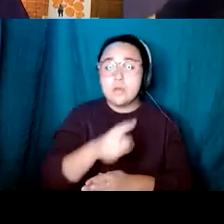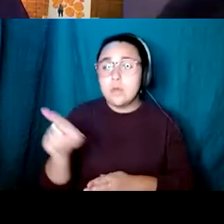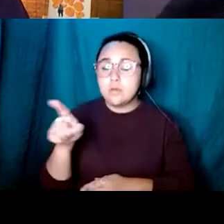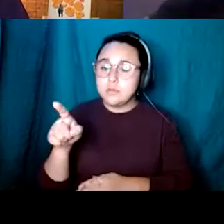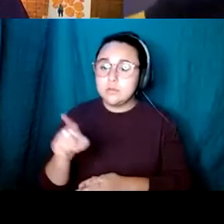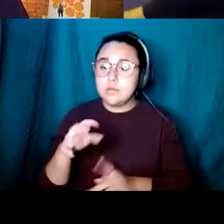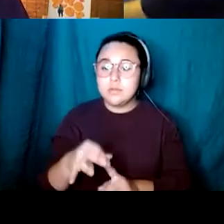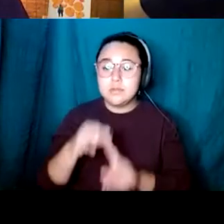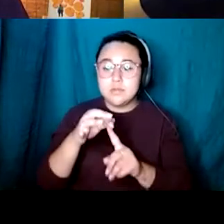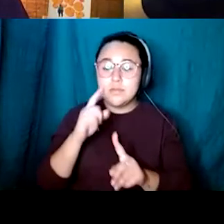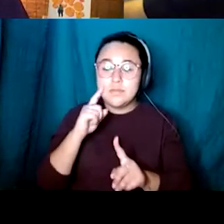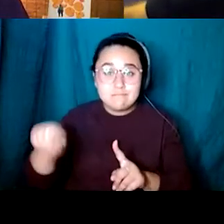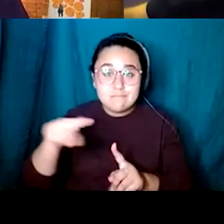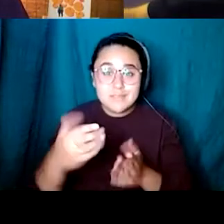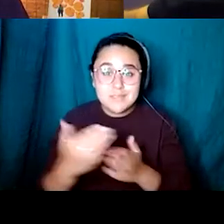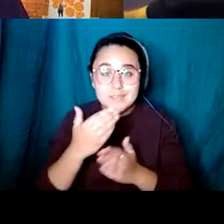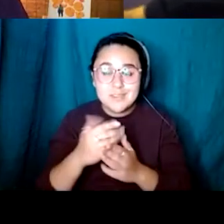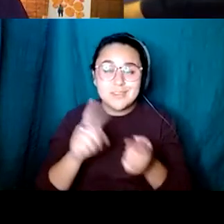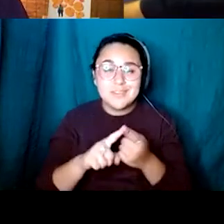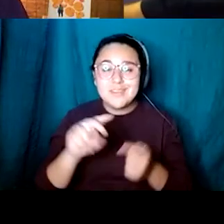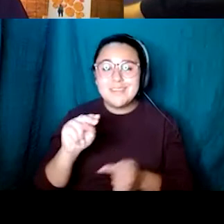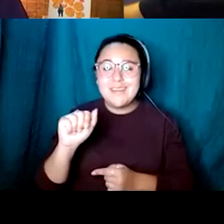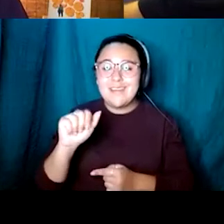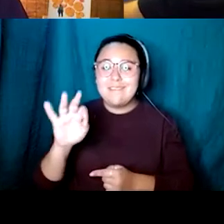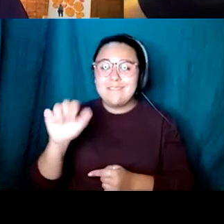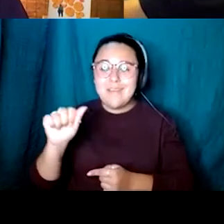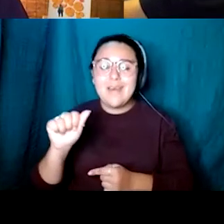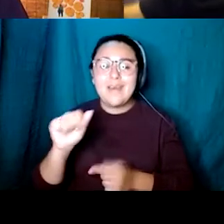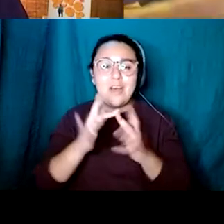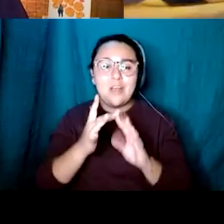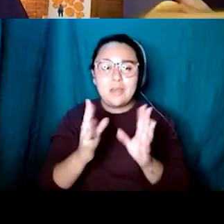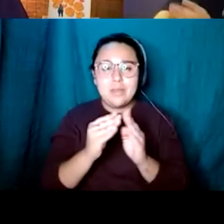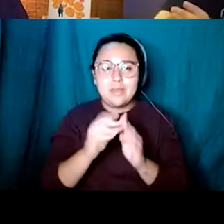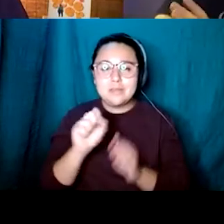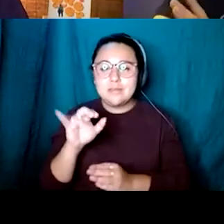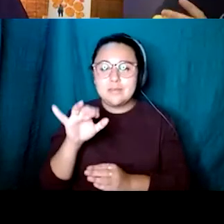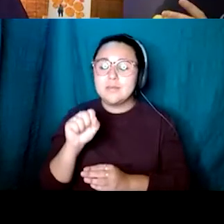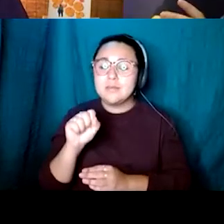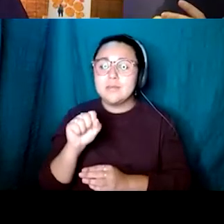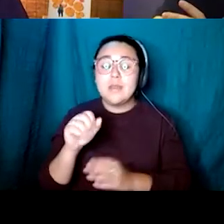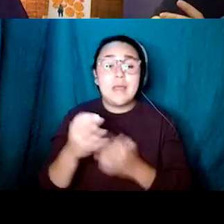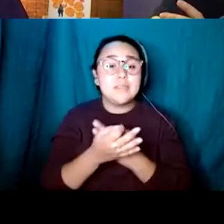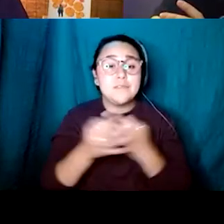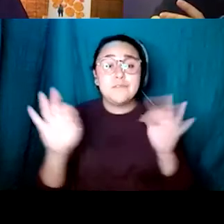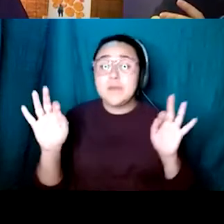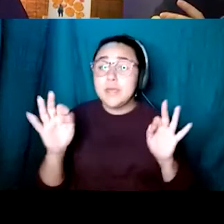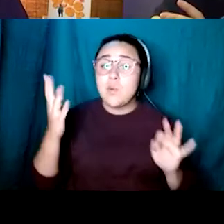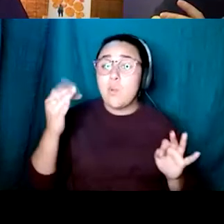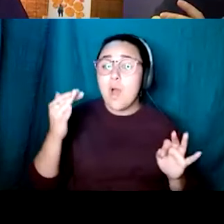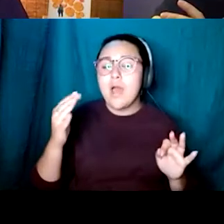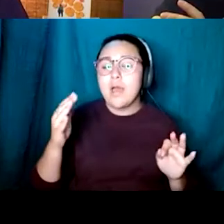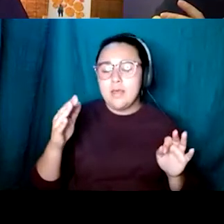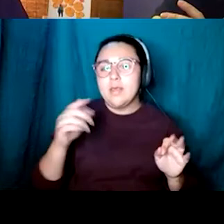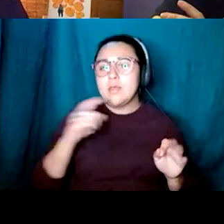for those of you who are new to the NAAFA Webinar Series. This webinar series is brought to you free of charge because of the